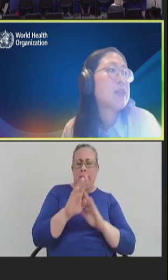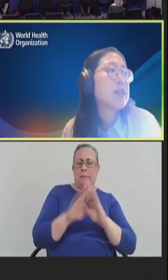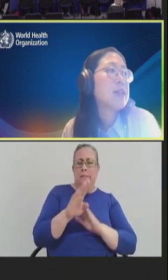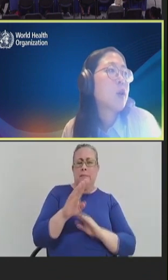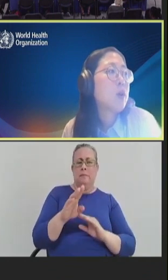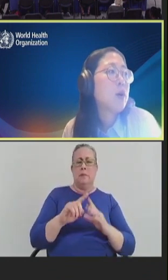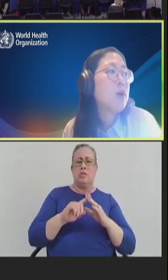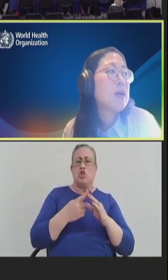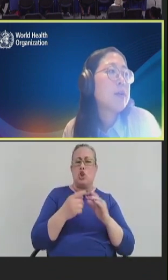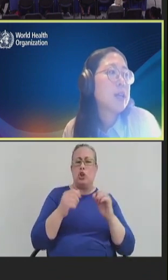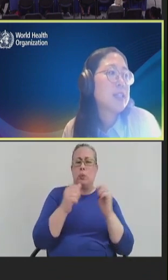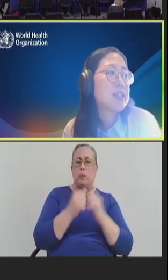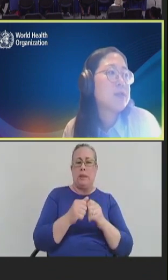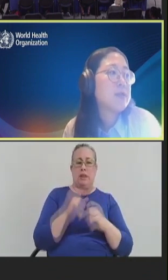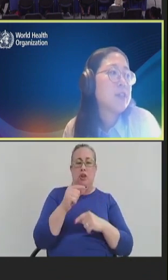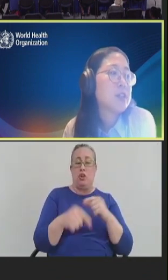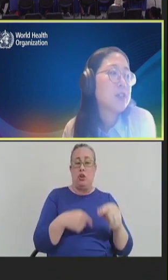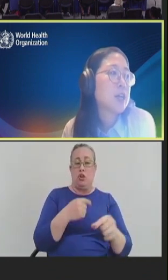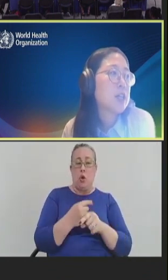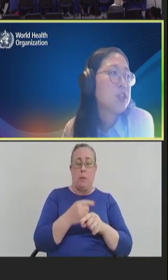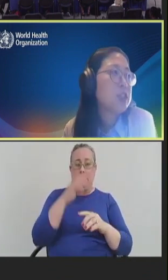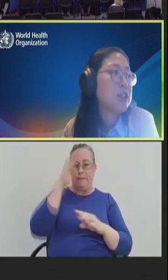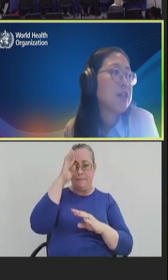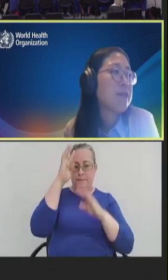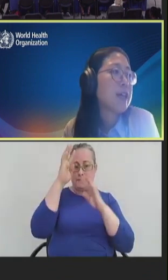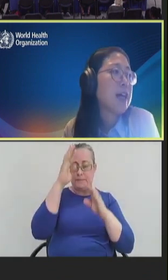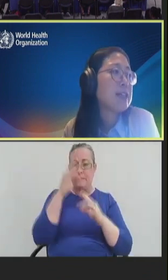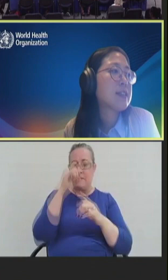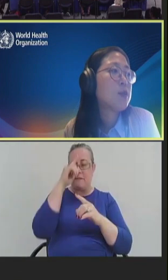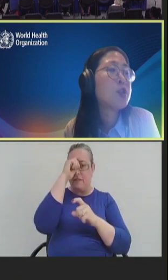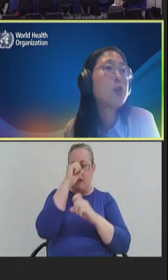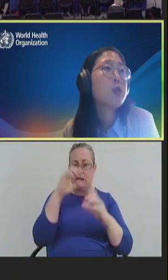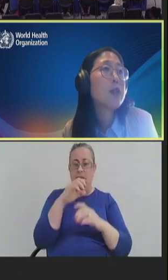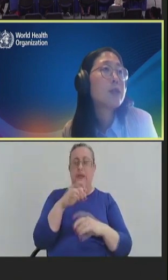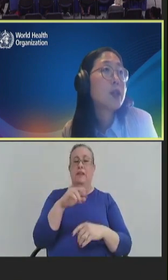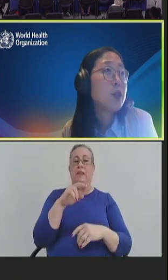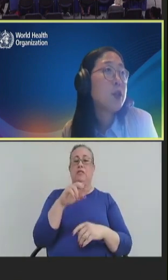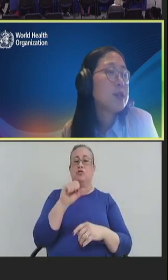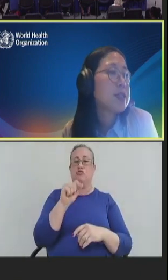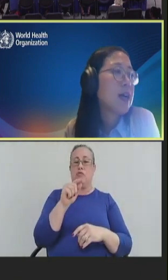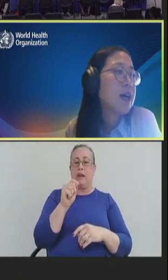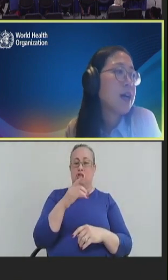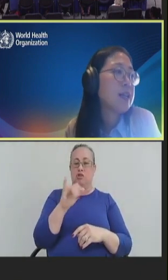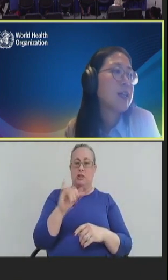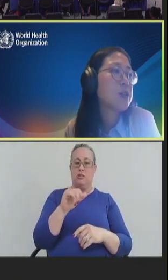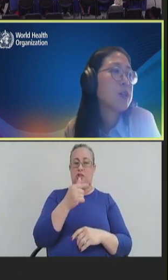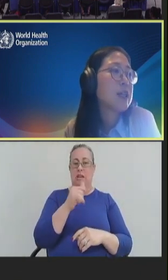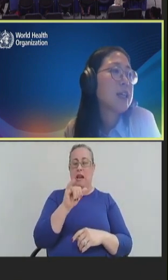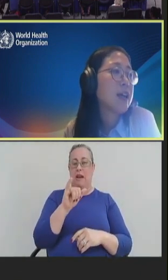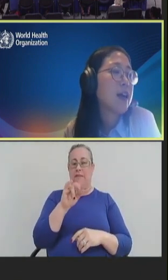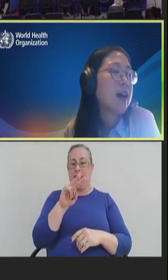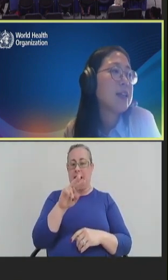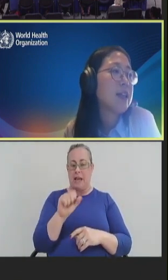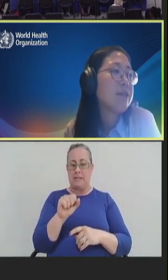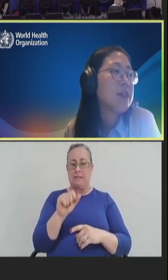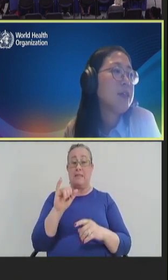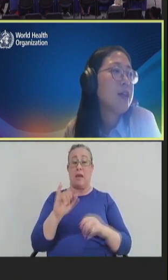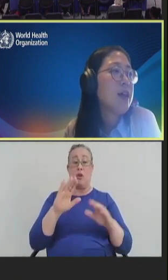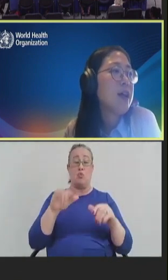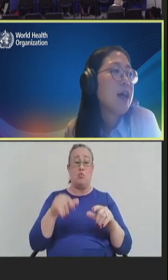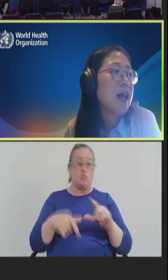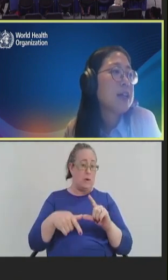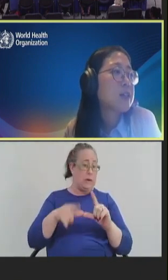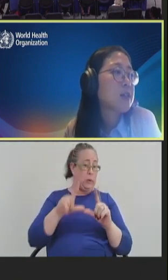starting with Global Immunization Vision and Strategy, GIVS, which was renewed in